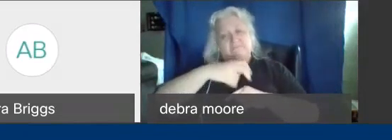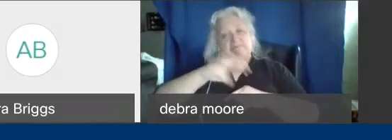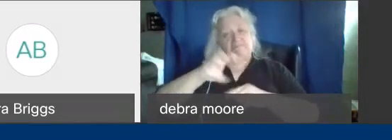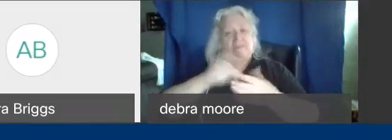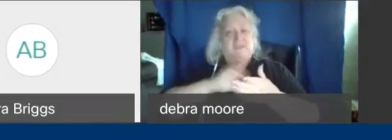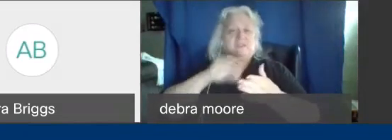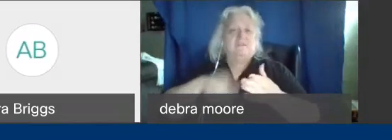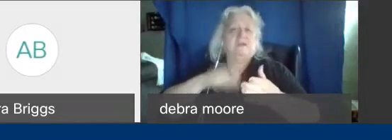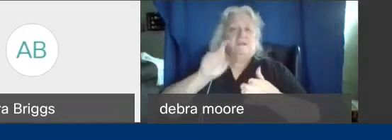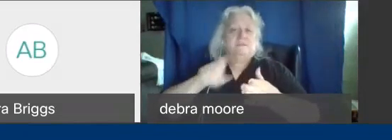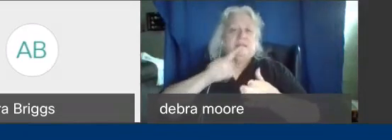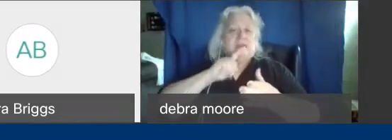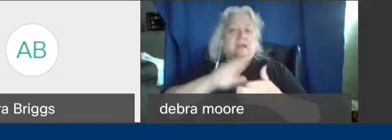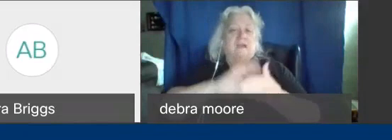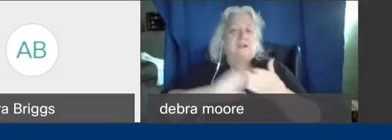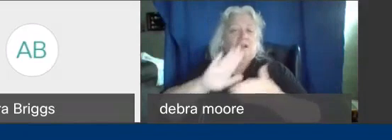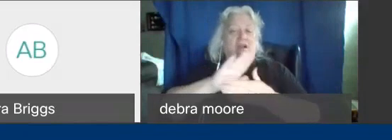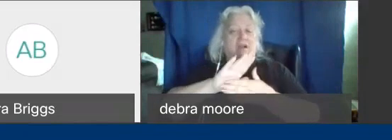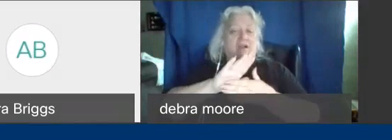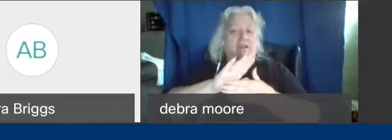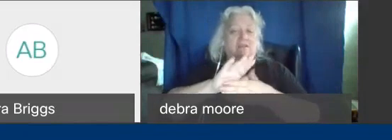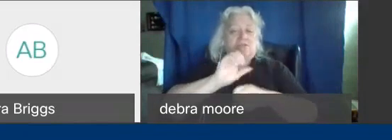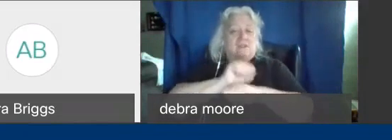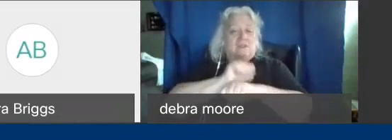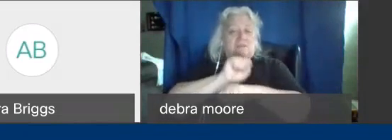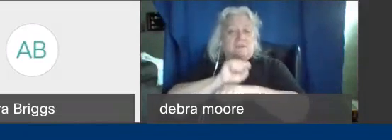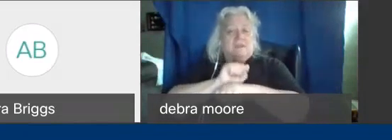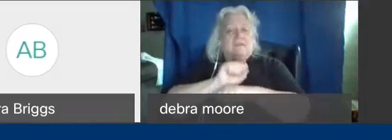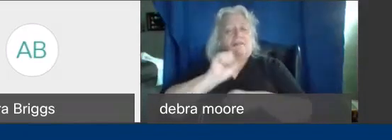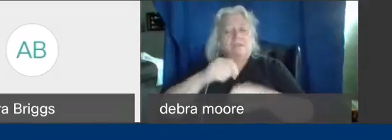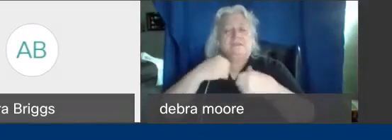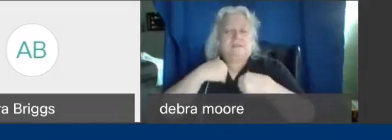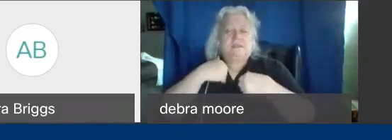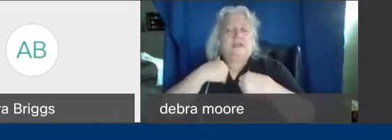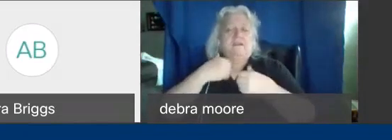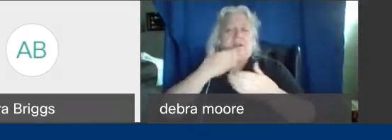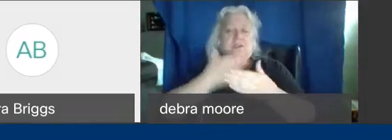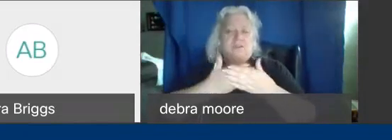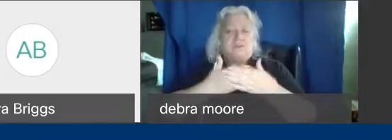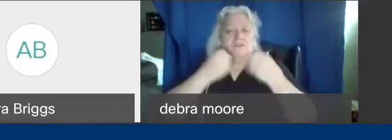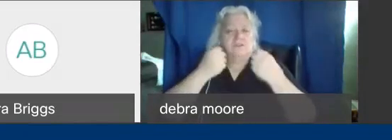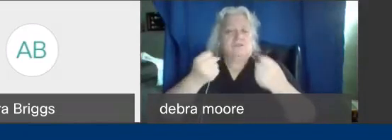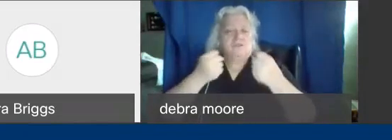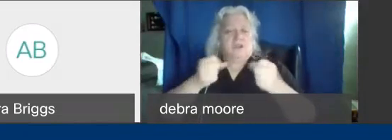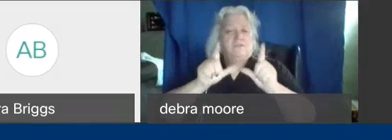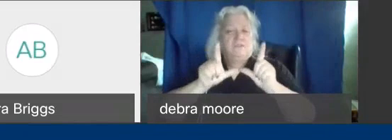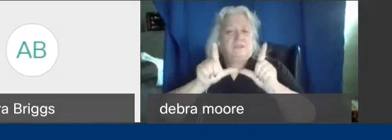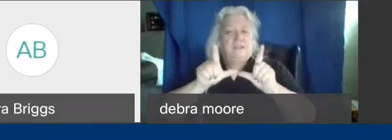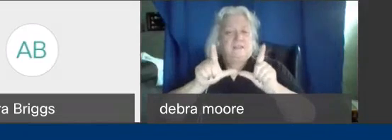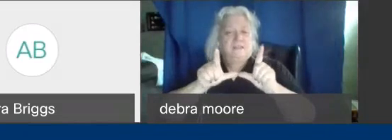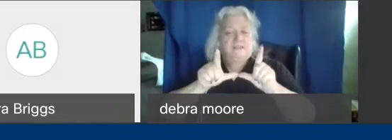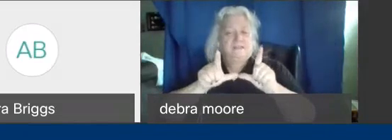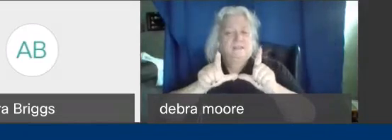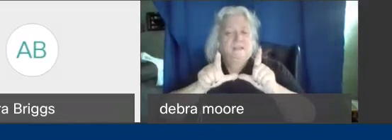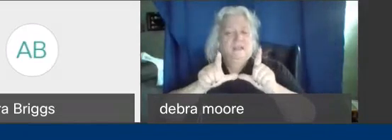college employee that is approved. They must have a valid driver's license and have a satisfactory driving record. And then there's a list